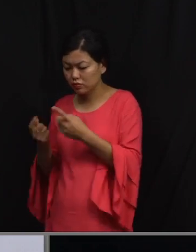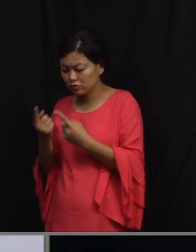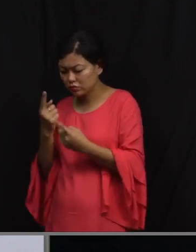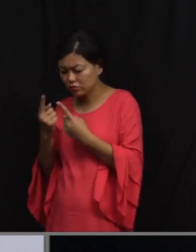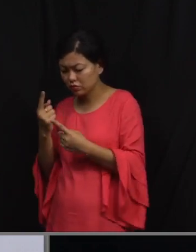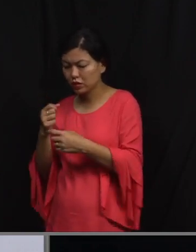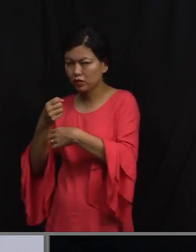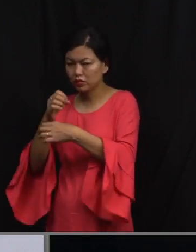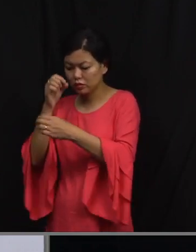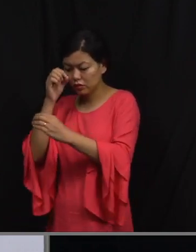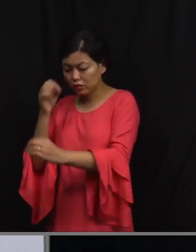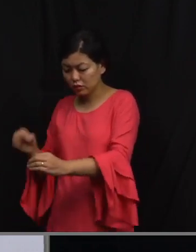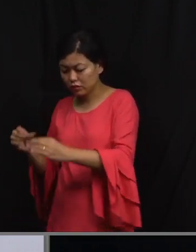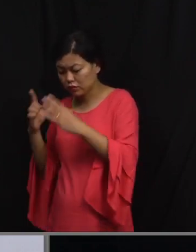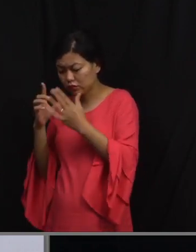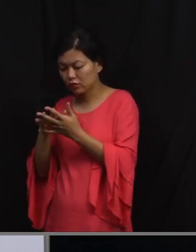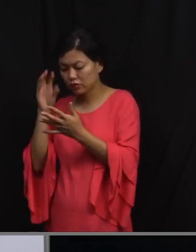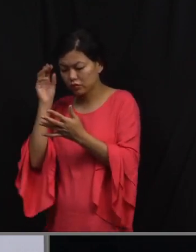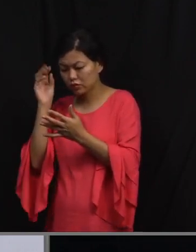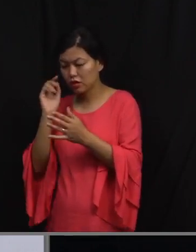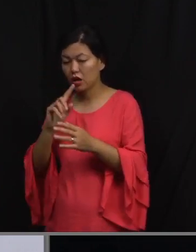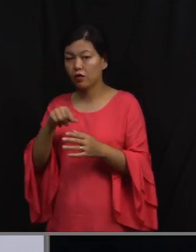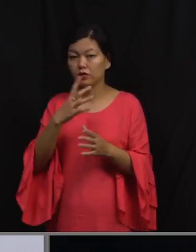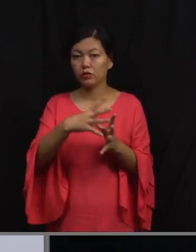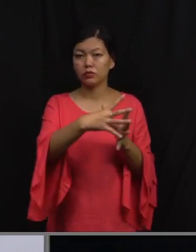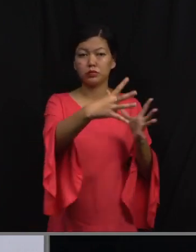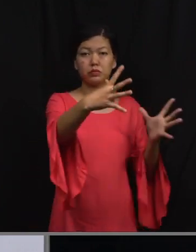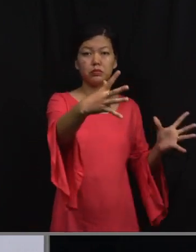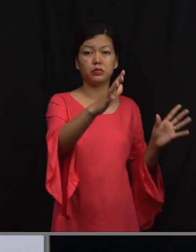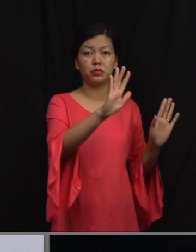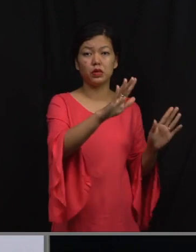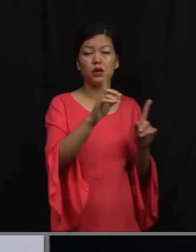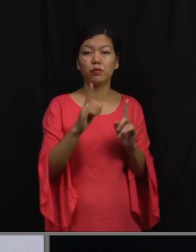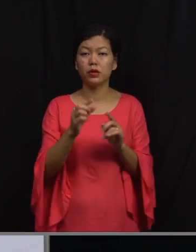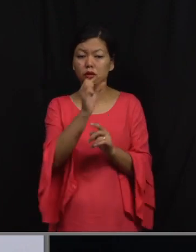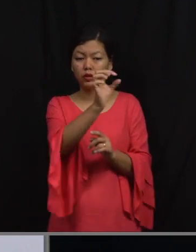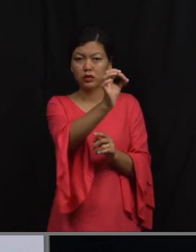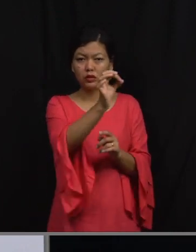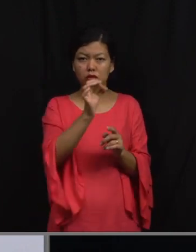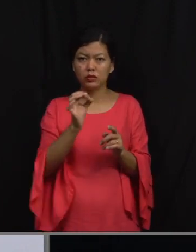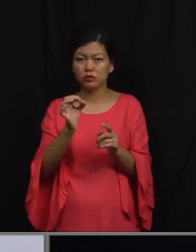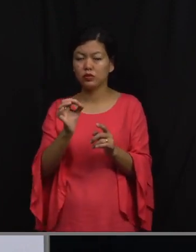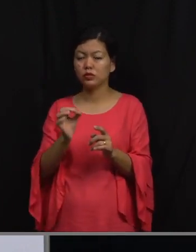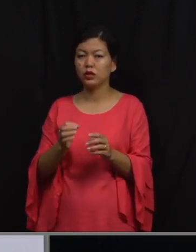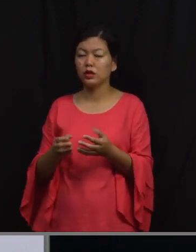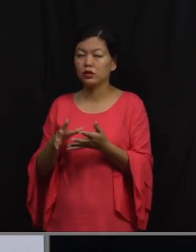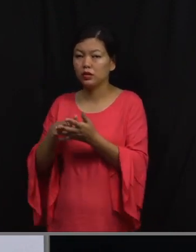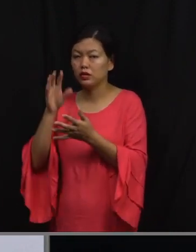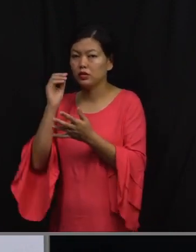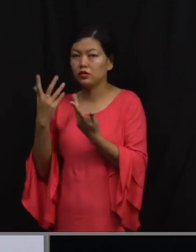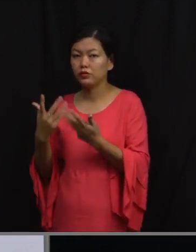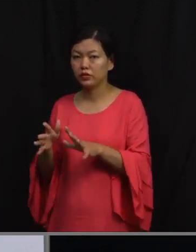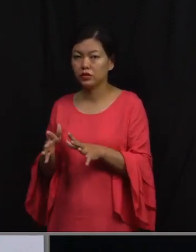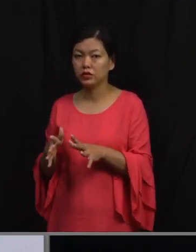is the properties of that large systems or that large body. This is what we call the process or the approach reduction. Okay,